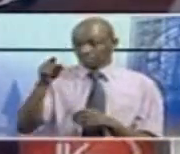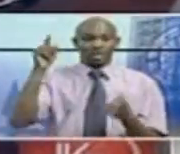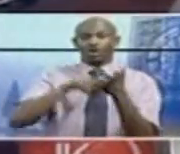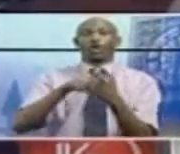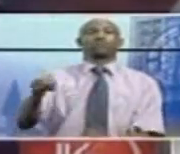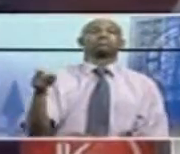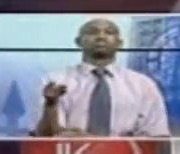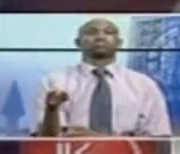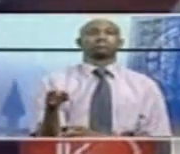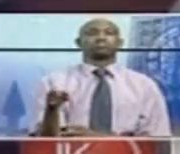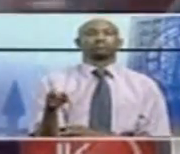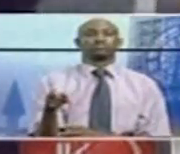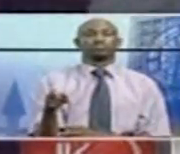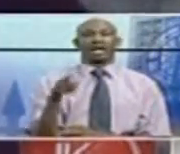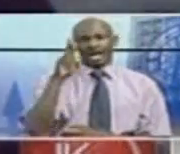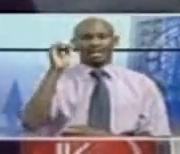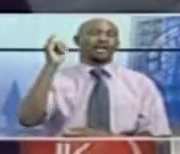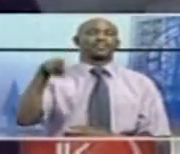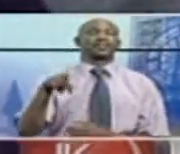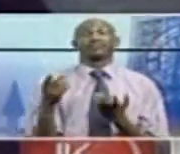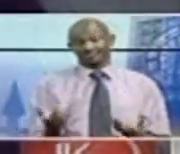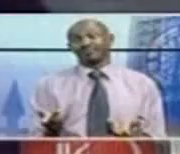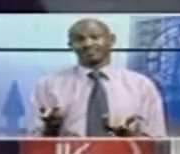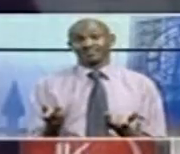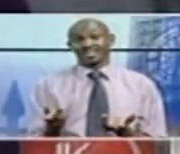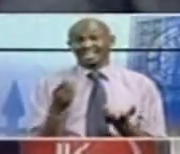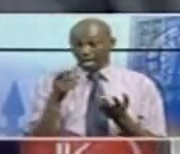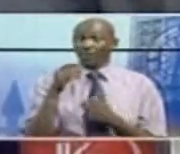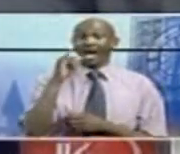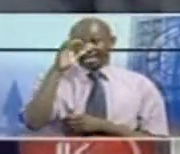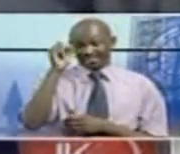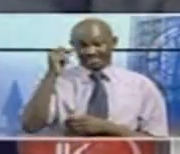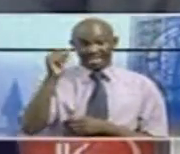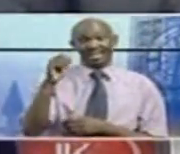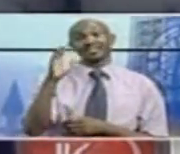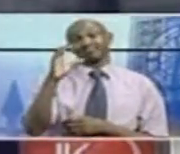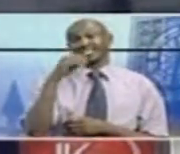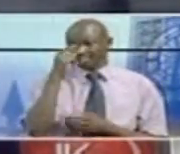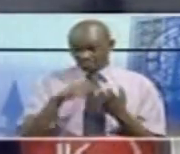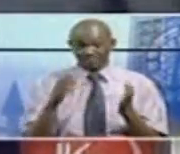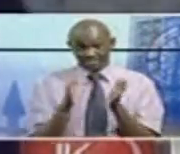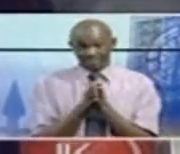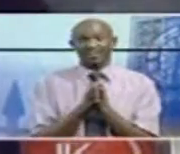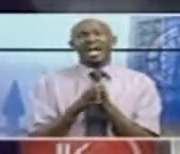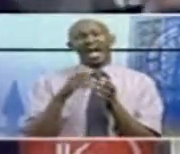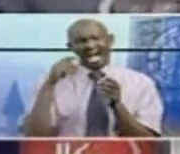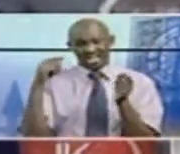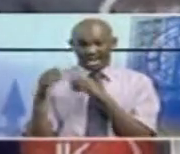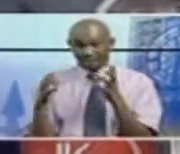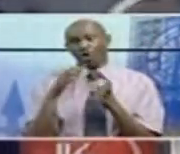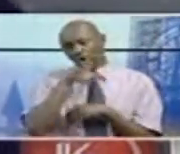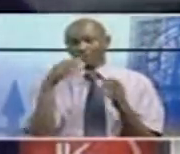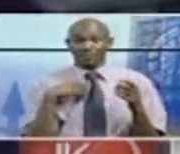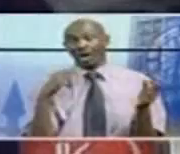wrong. Rest in peace. Mm-hmm. Now, Isaac Hassan conducted an election with the total agreement of all the